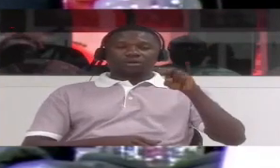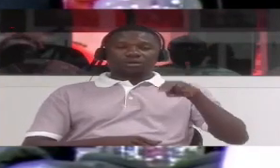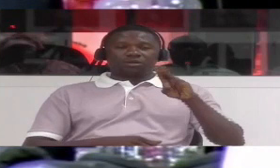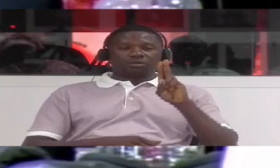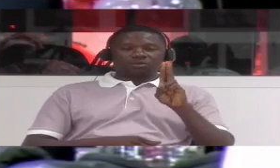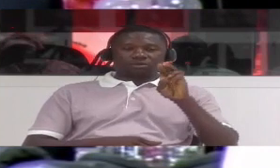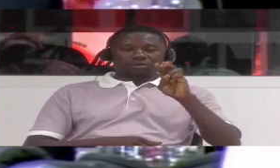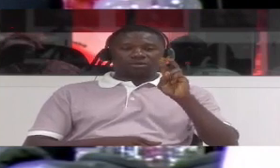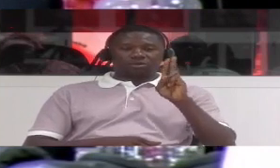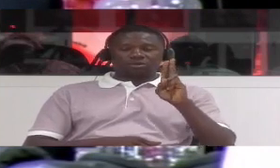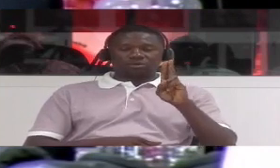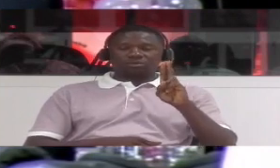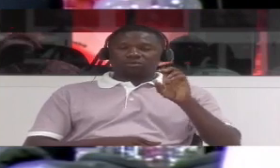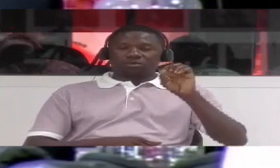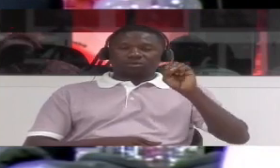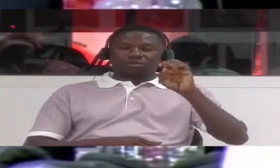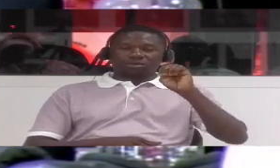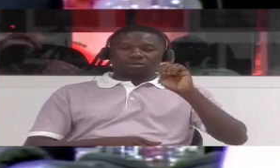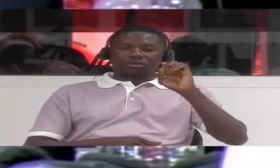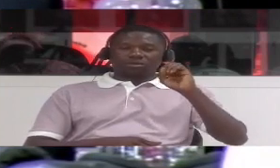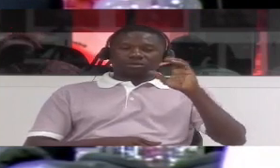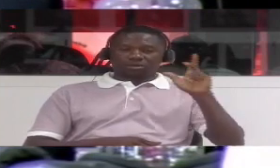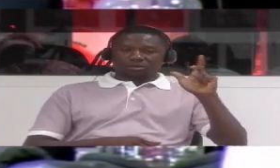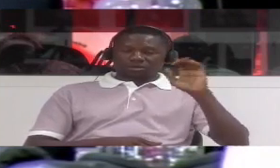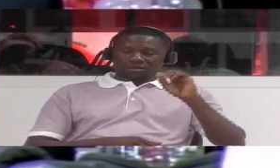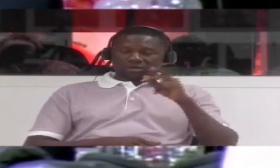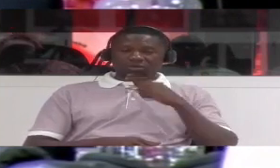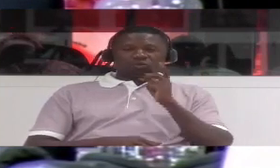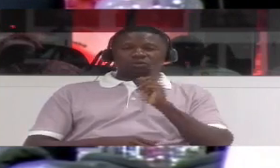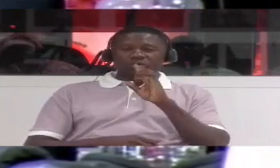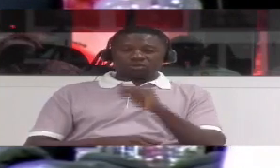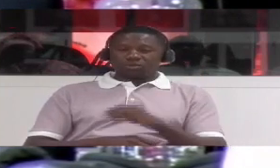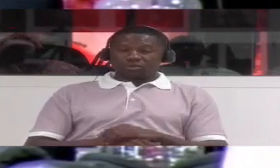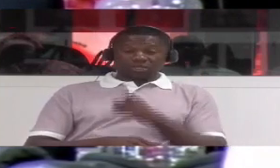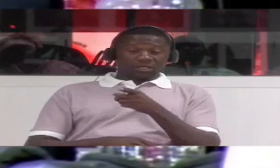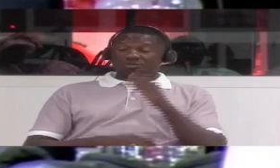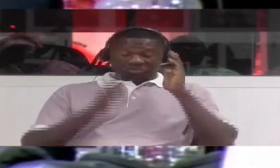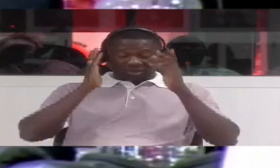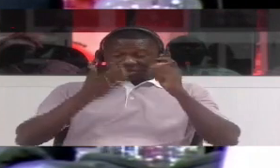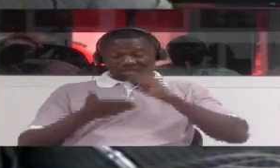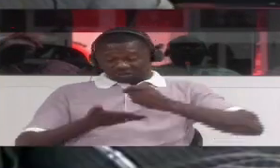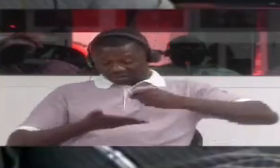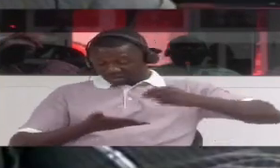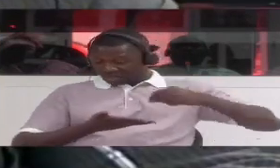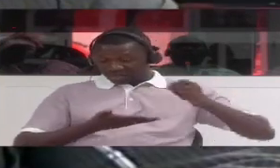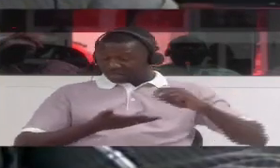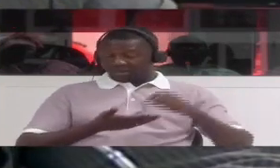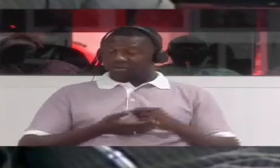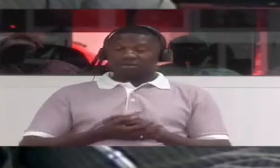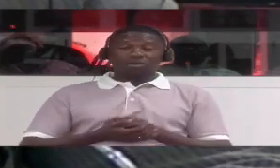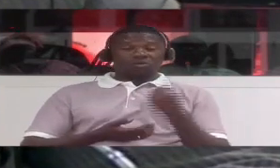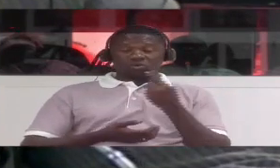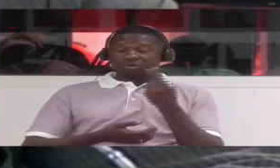anything. He was busy writing. Hydra was apparently the head of the investigations in that room, and